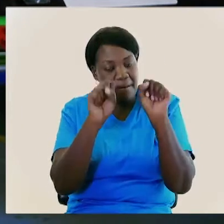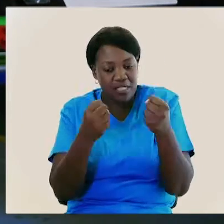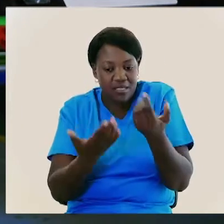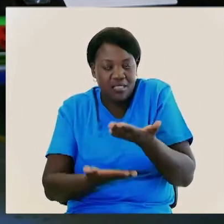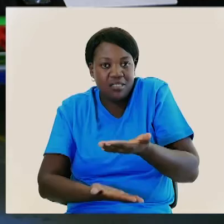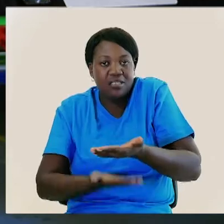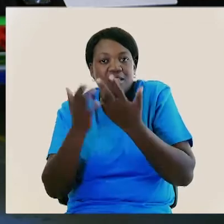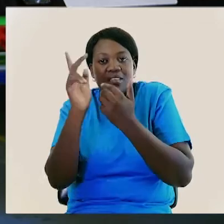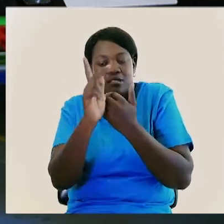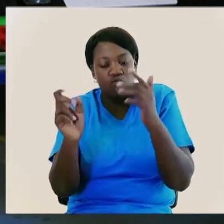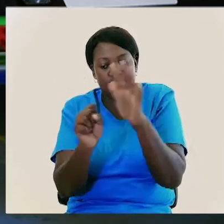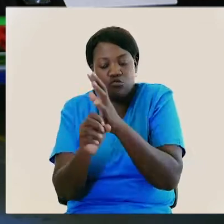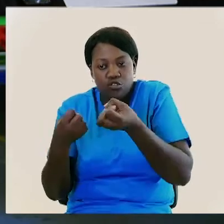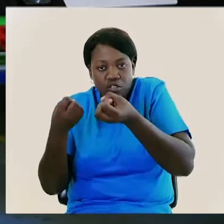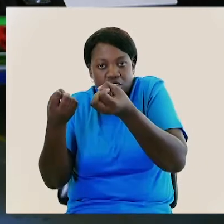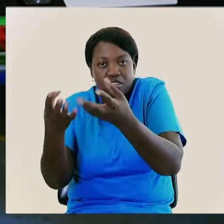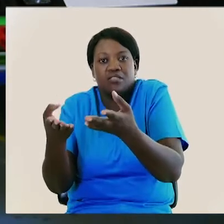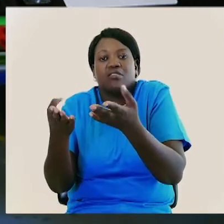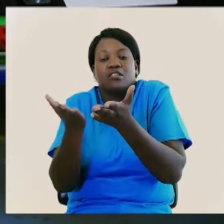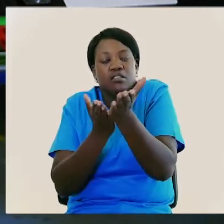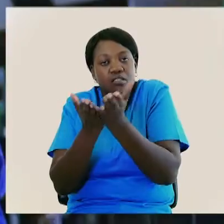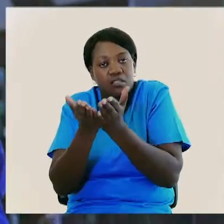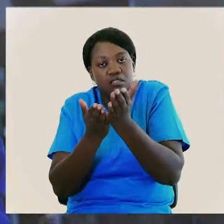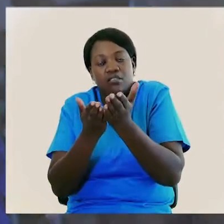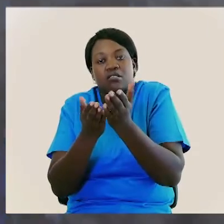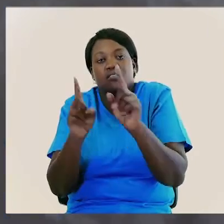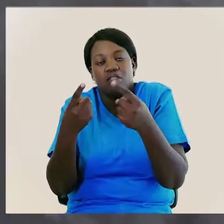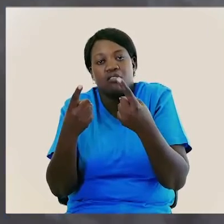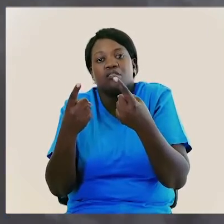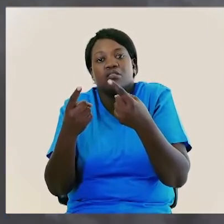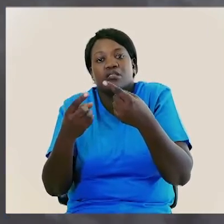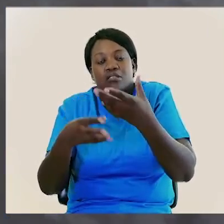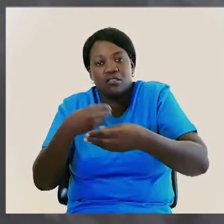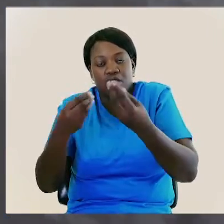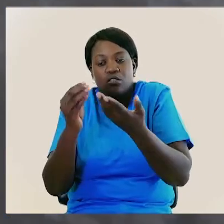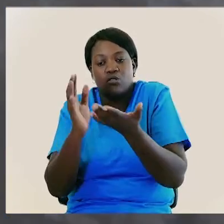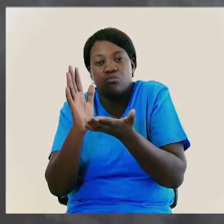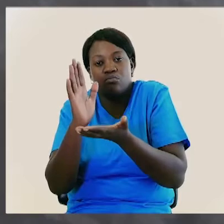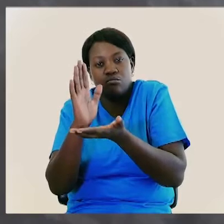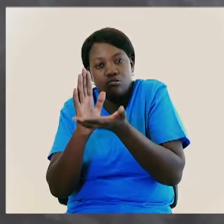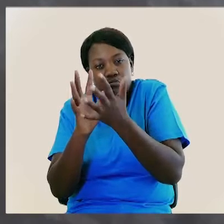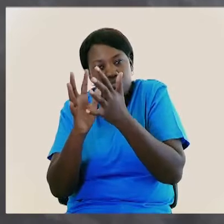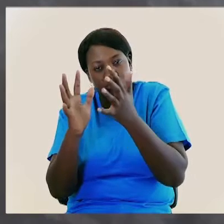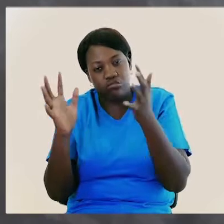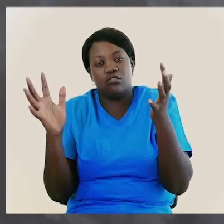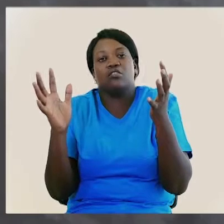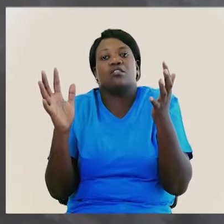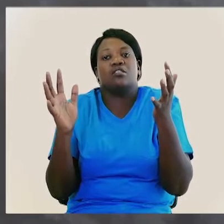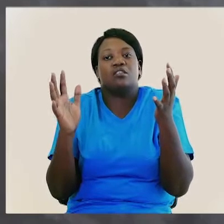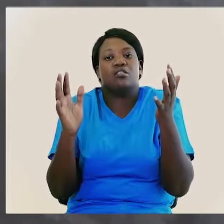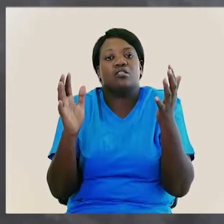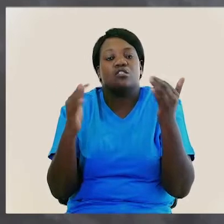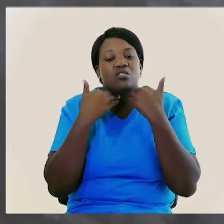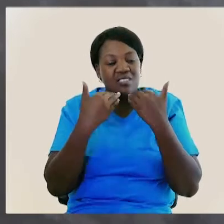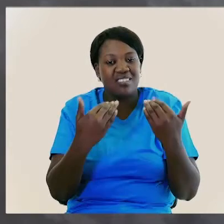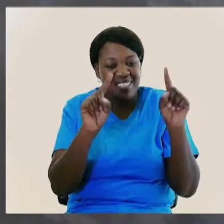needs and start the process of economic growth. However, Basic needs are only for the necessities of